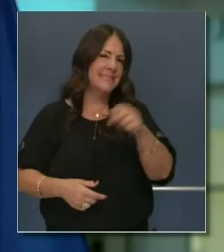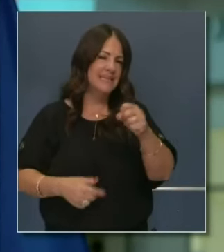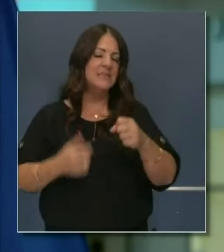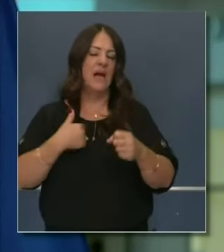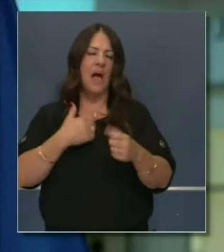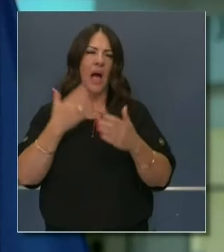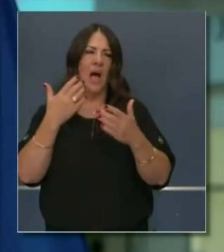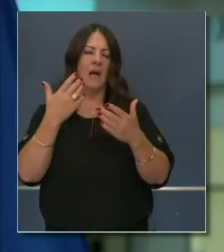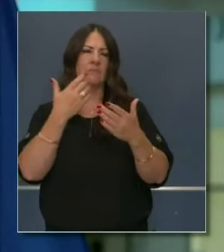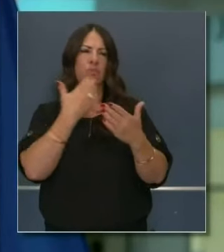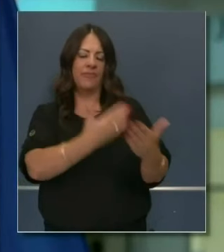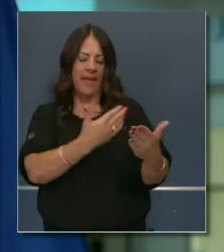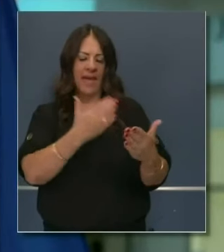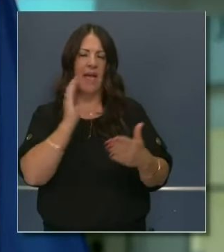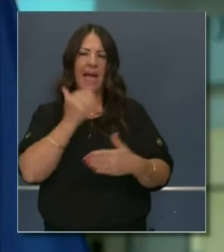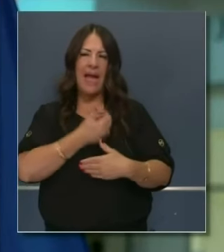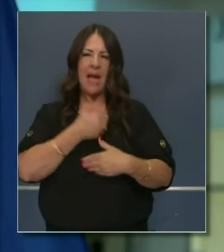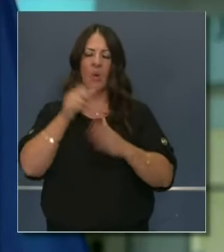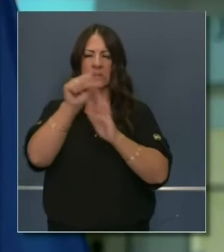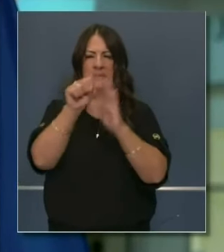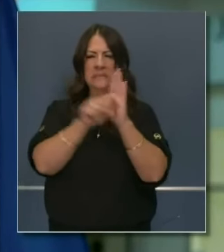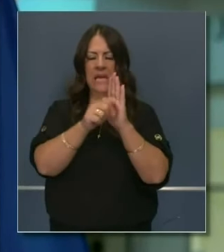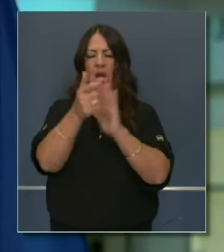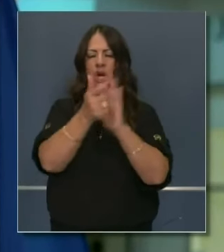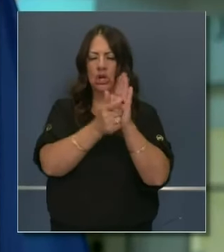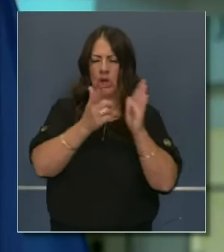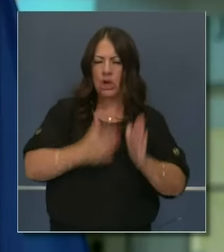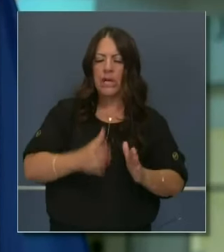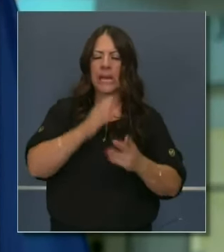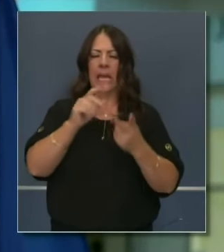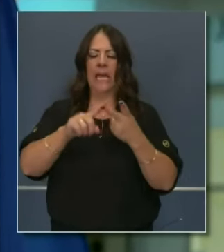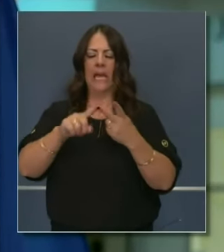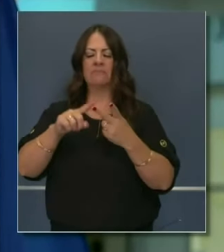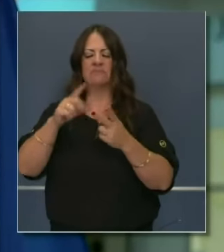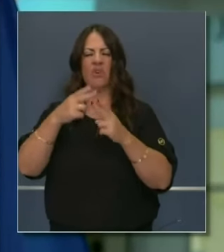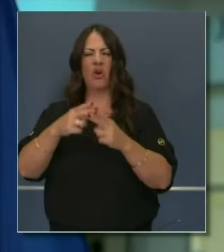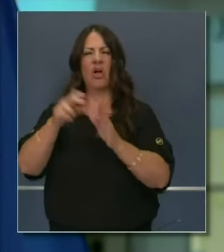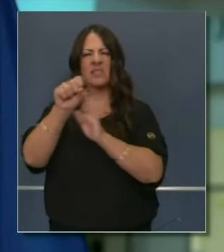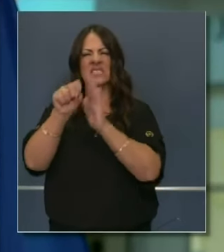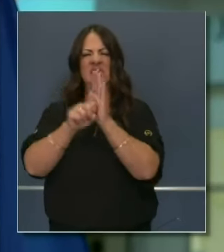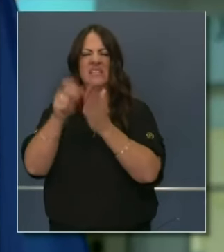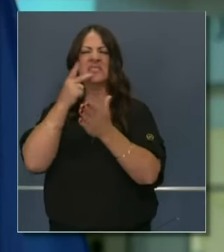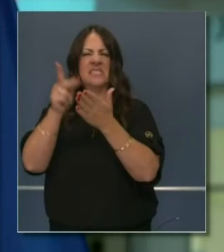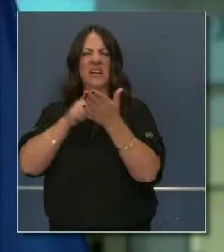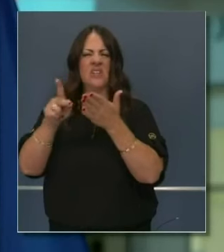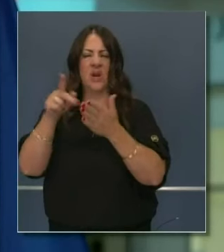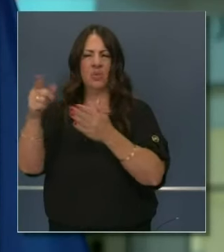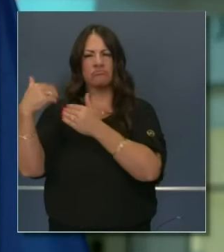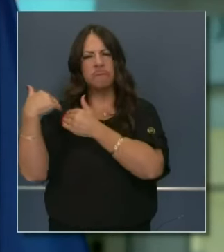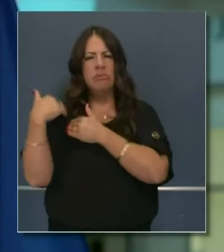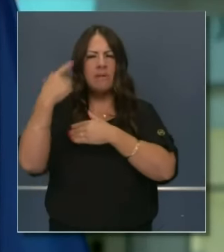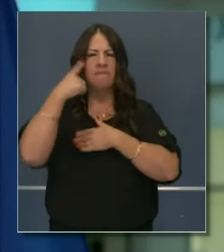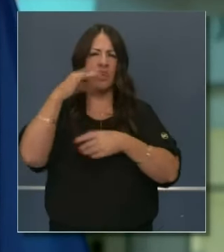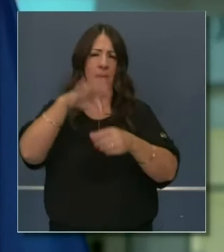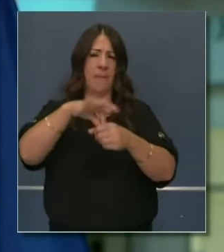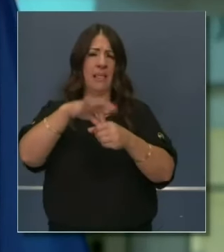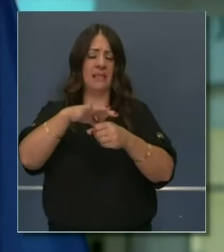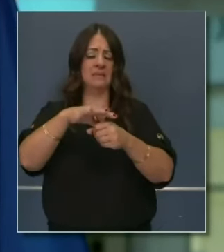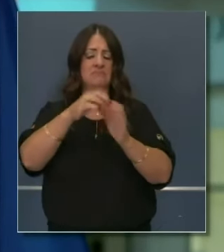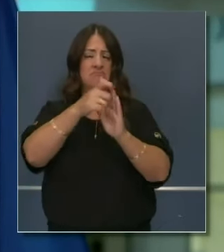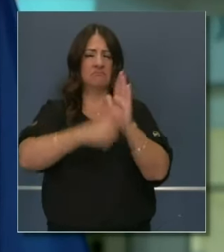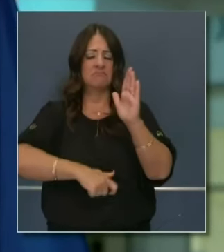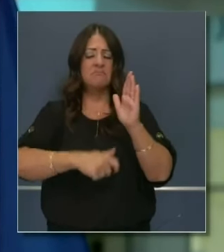Secretary of State and the Attorney General for the seriousness of purpose and the seriousness which they're taking this rather